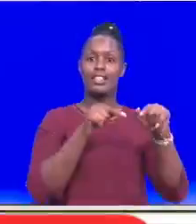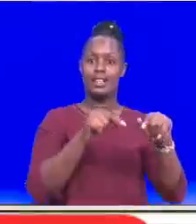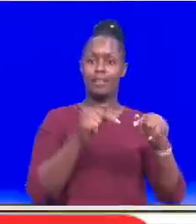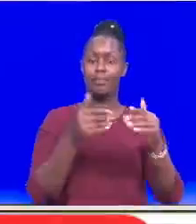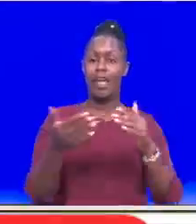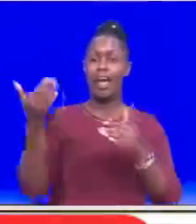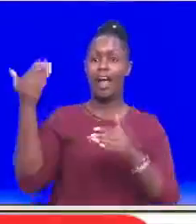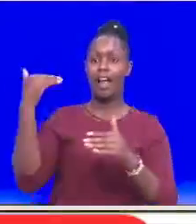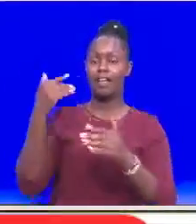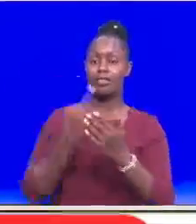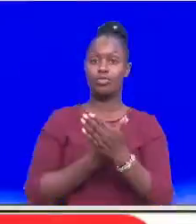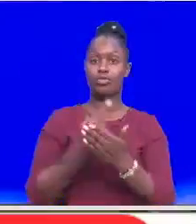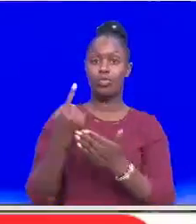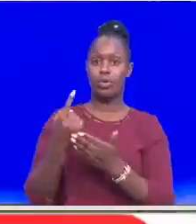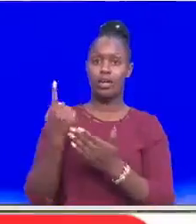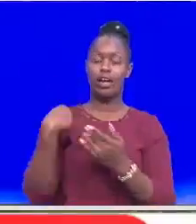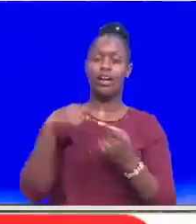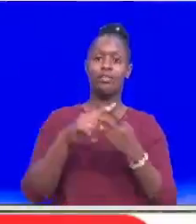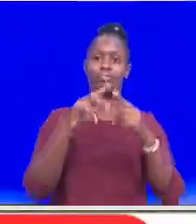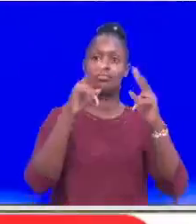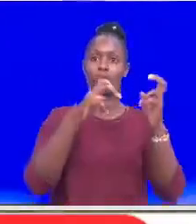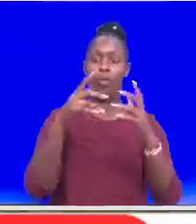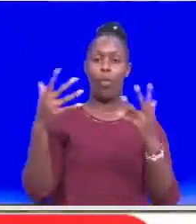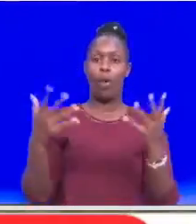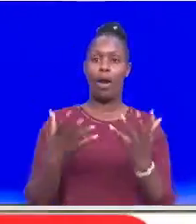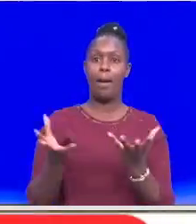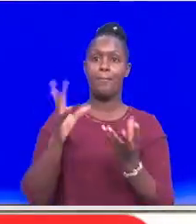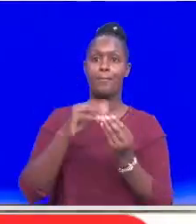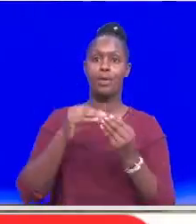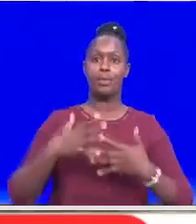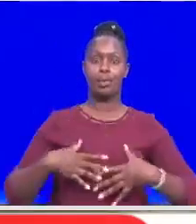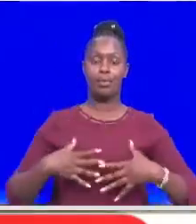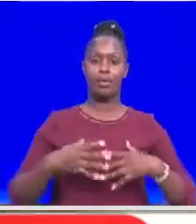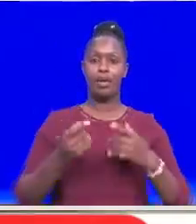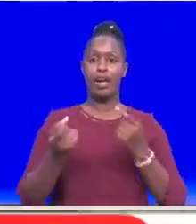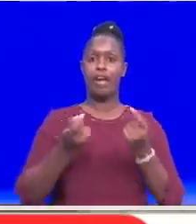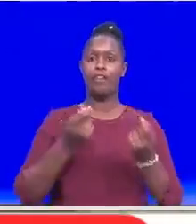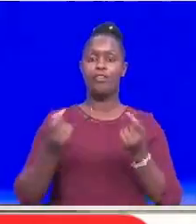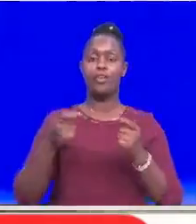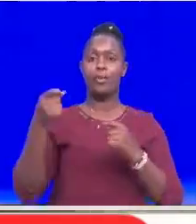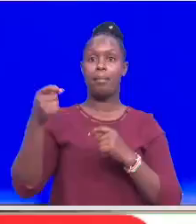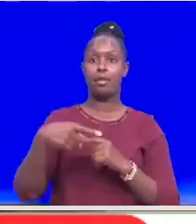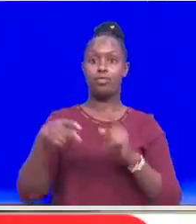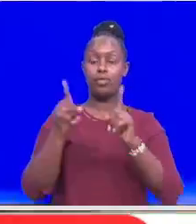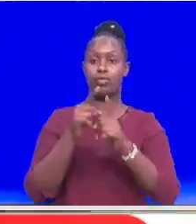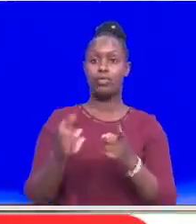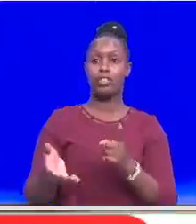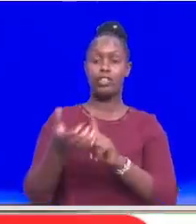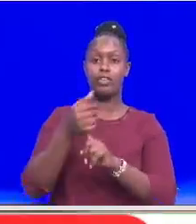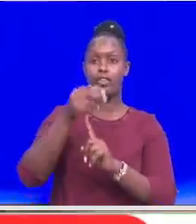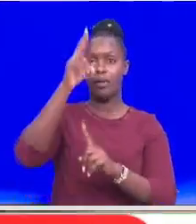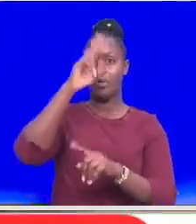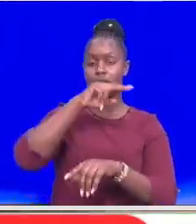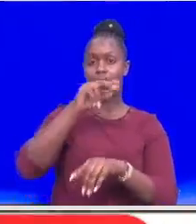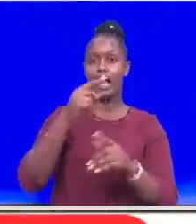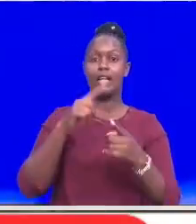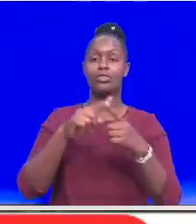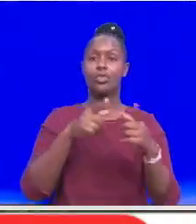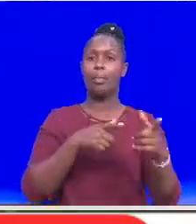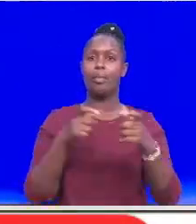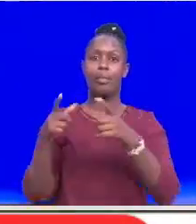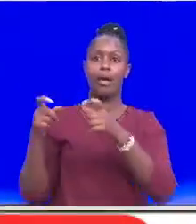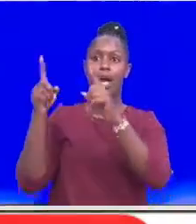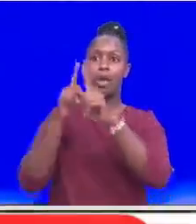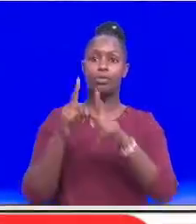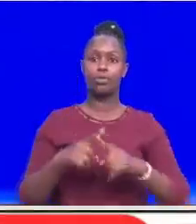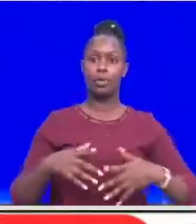week, a dispensary was raised down by unknown people, and a few months prior, a chief's office and a house were set on fire and two people were